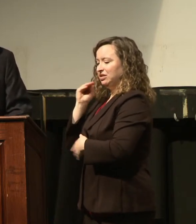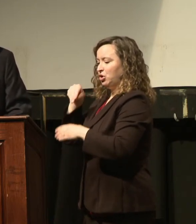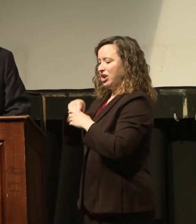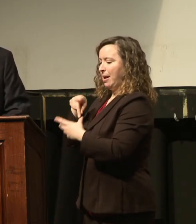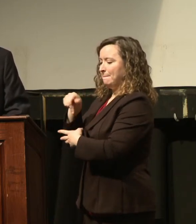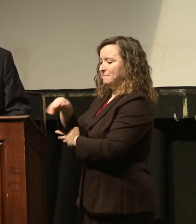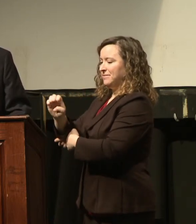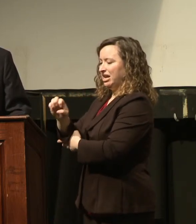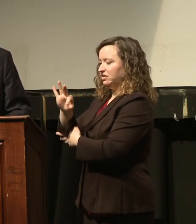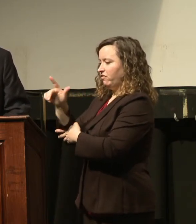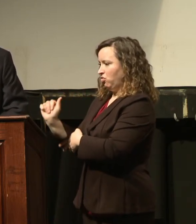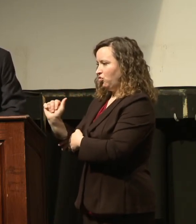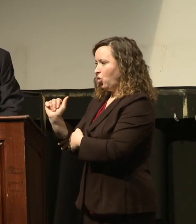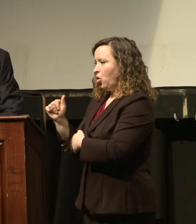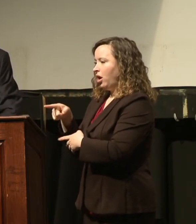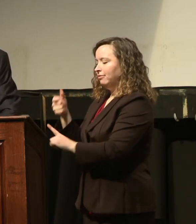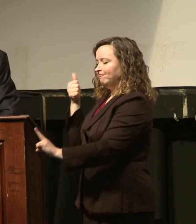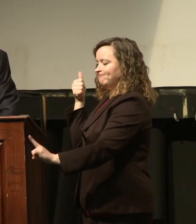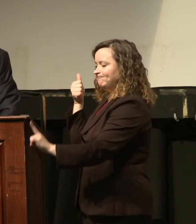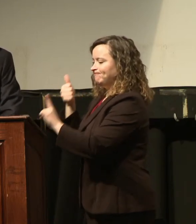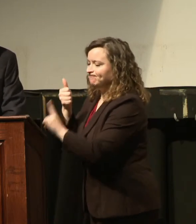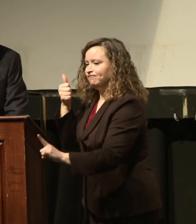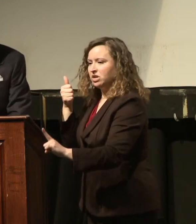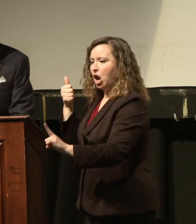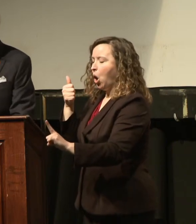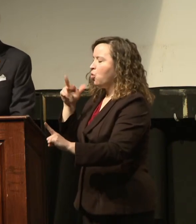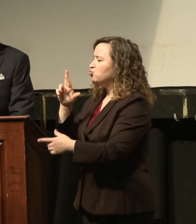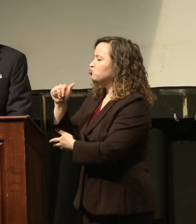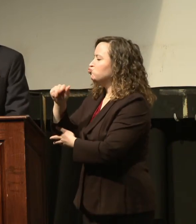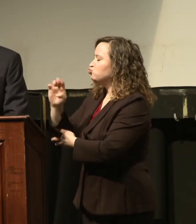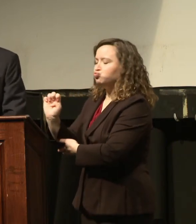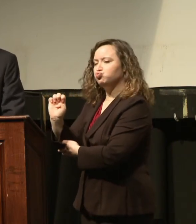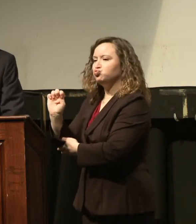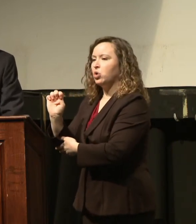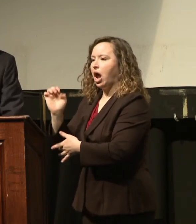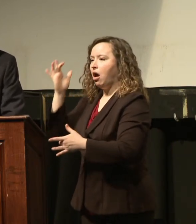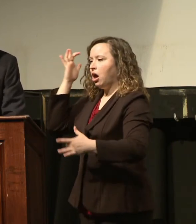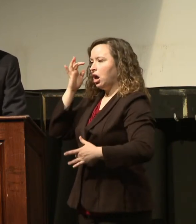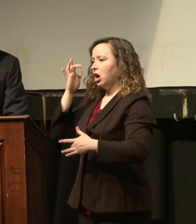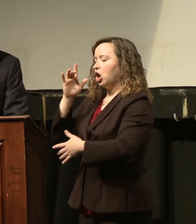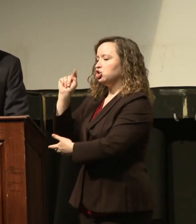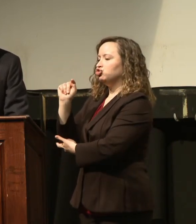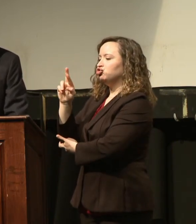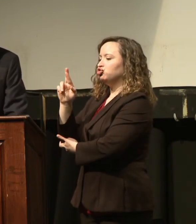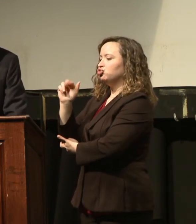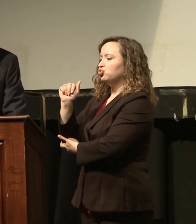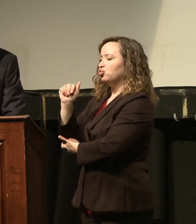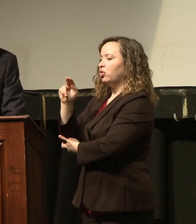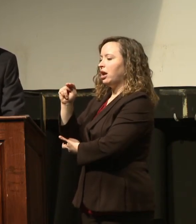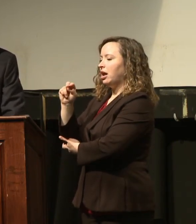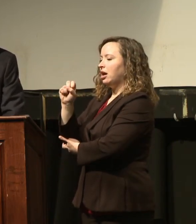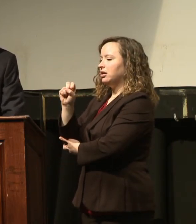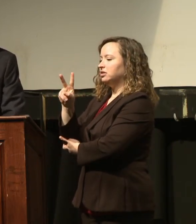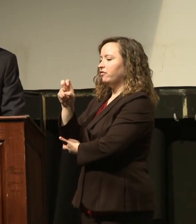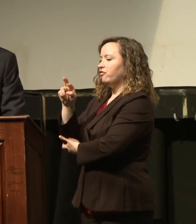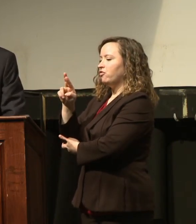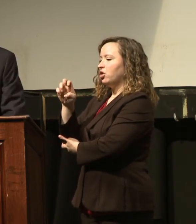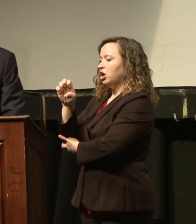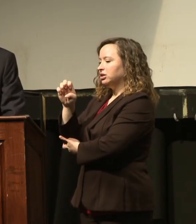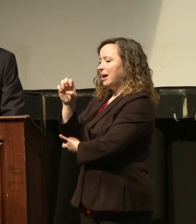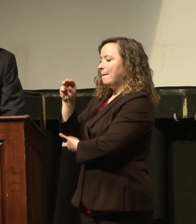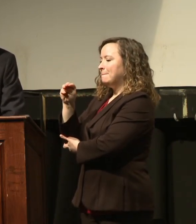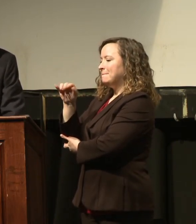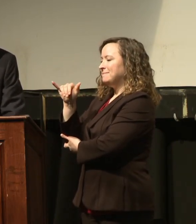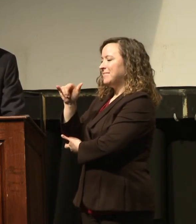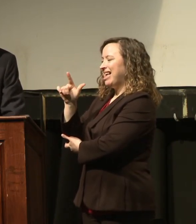Pace that Danny was stricken with a rare condition called transverse myelitis. Literally,